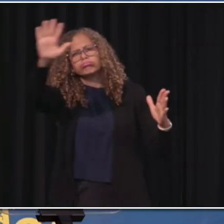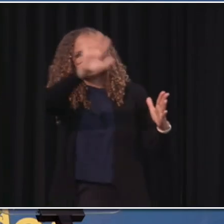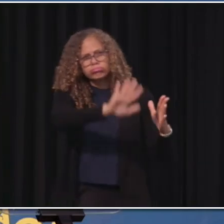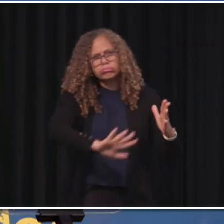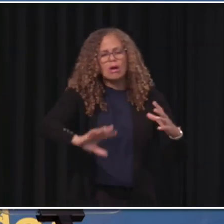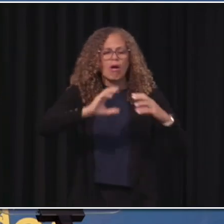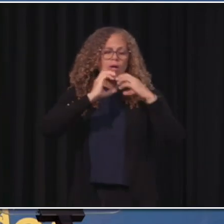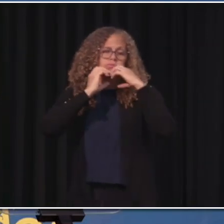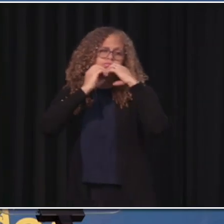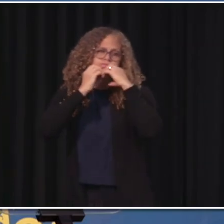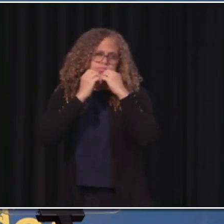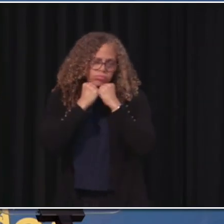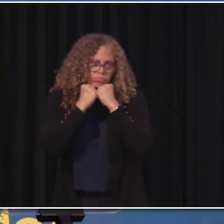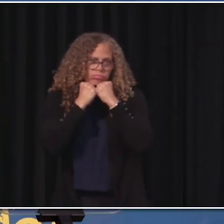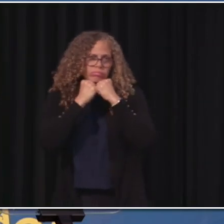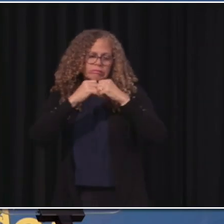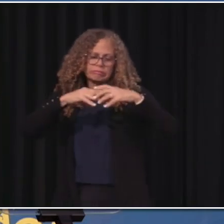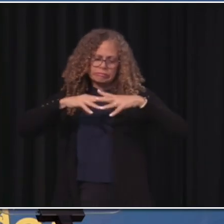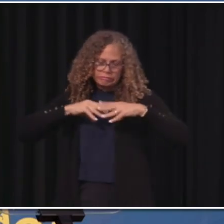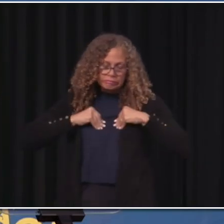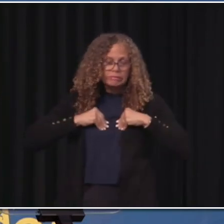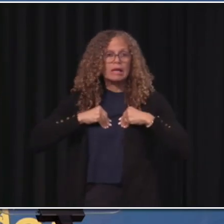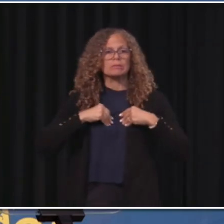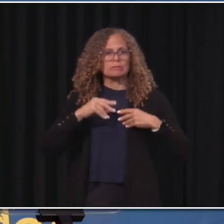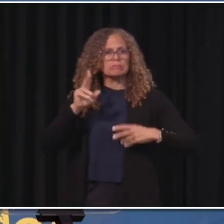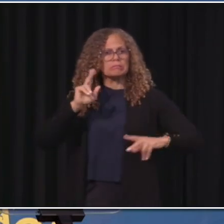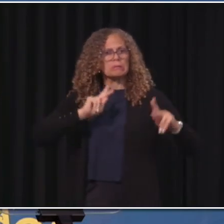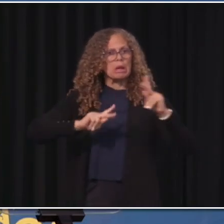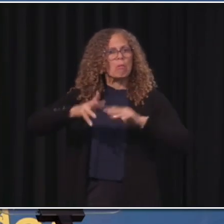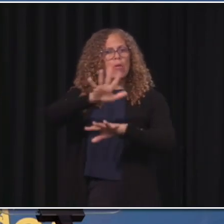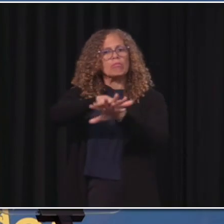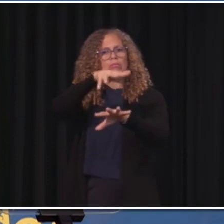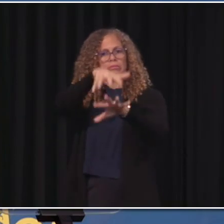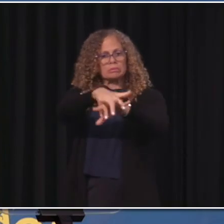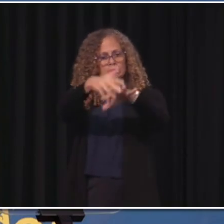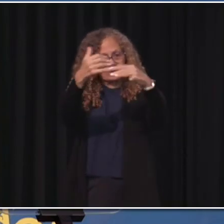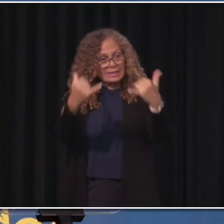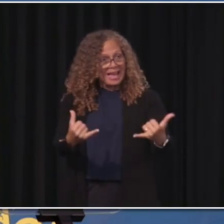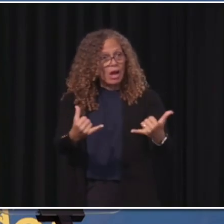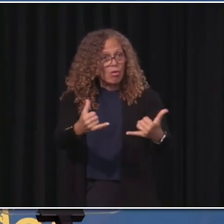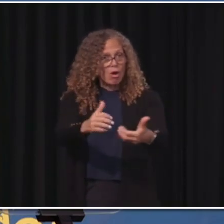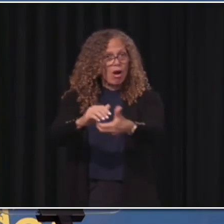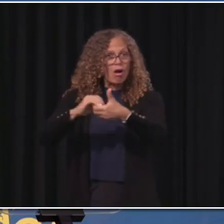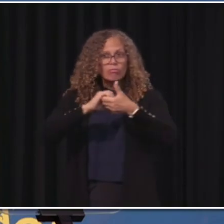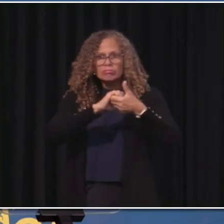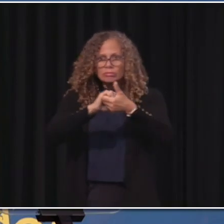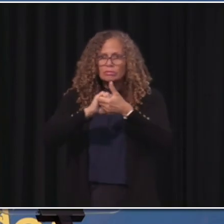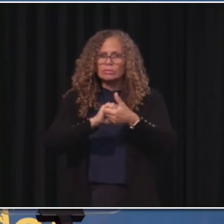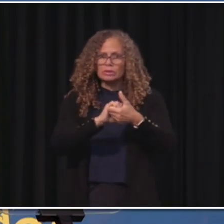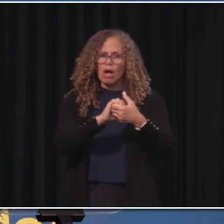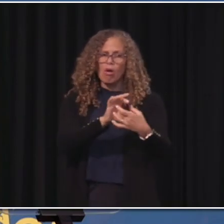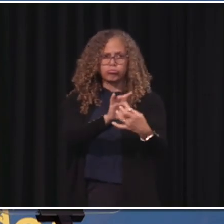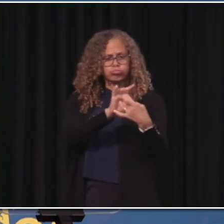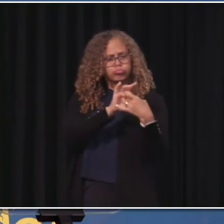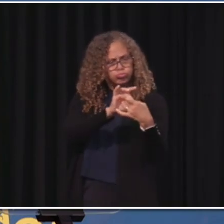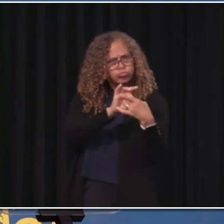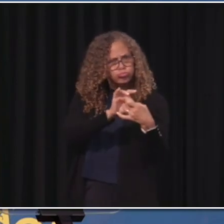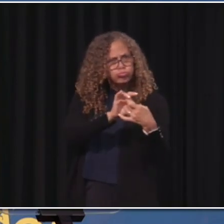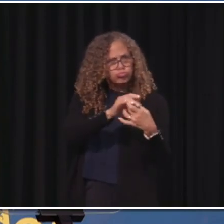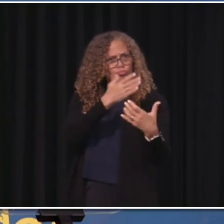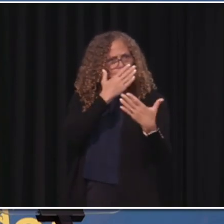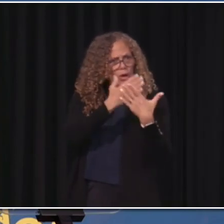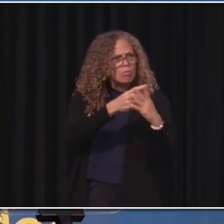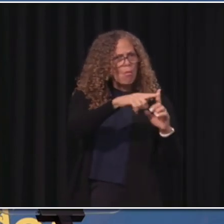and embraced the Kumeyaay people to the present day. This relationship is a mutually beneficial relationship that